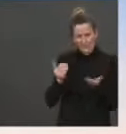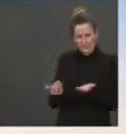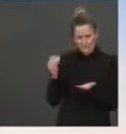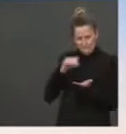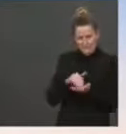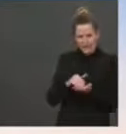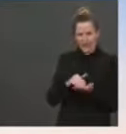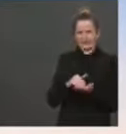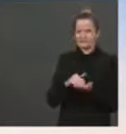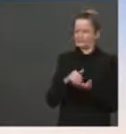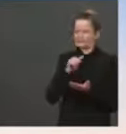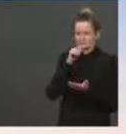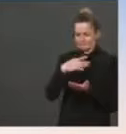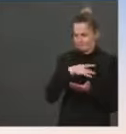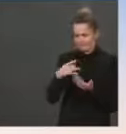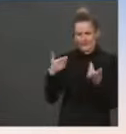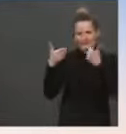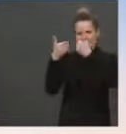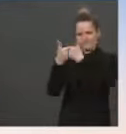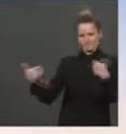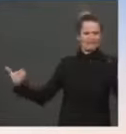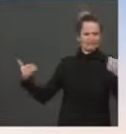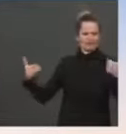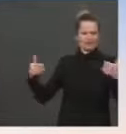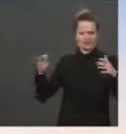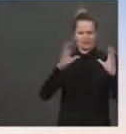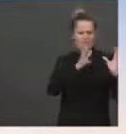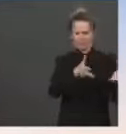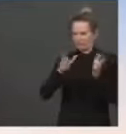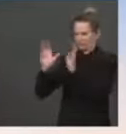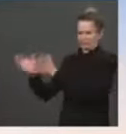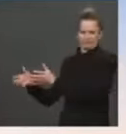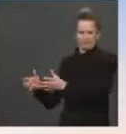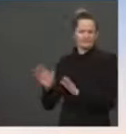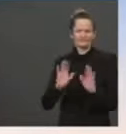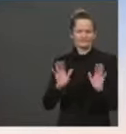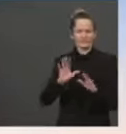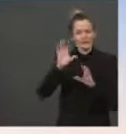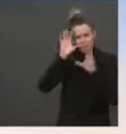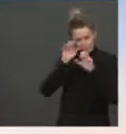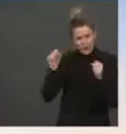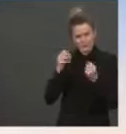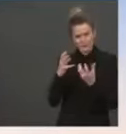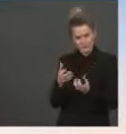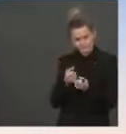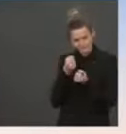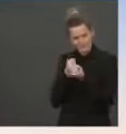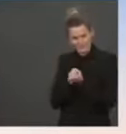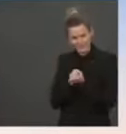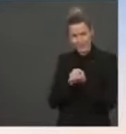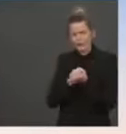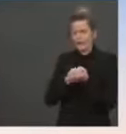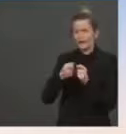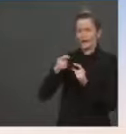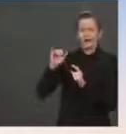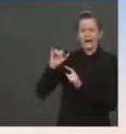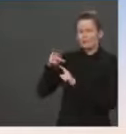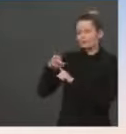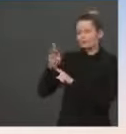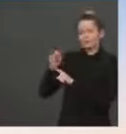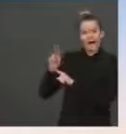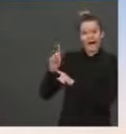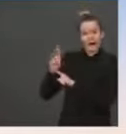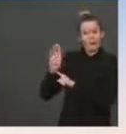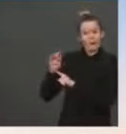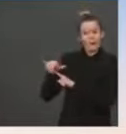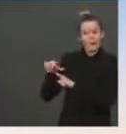division and violence we've seen around the country by groups like the Proud Boys and groups that that individual has posed in photos with.